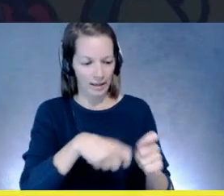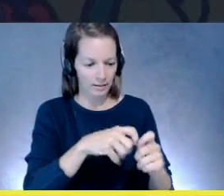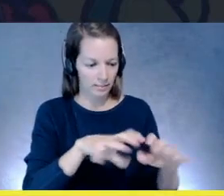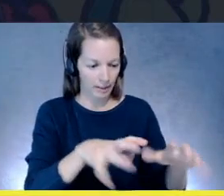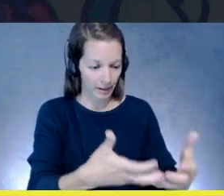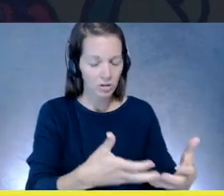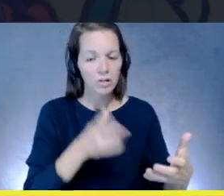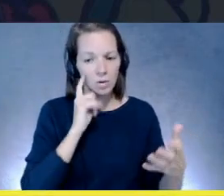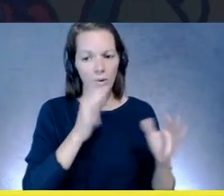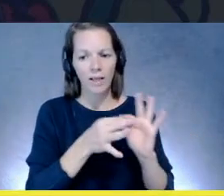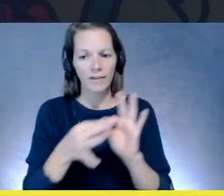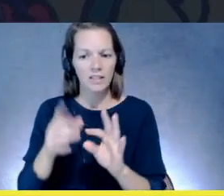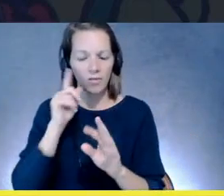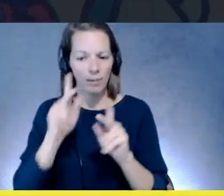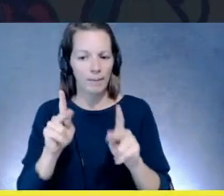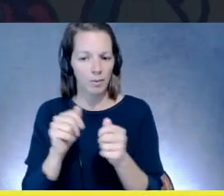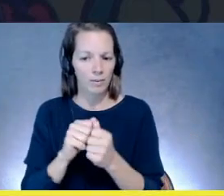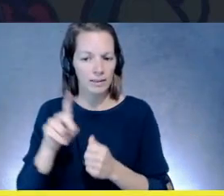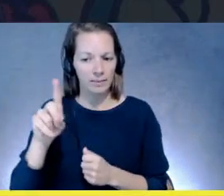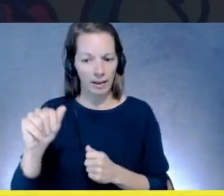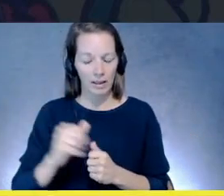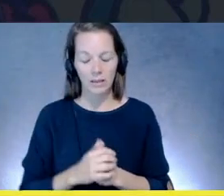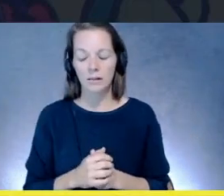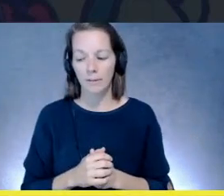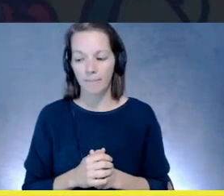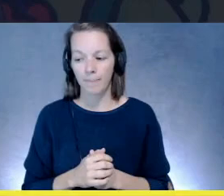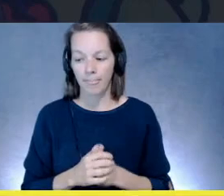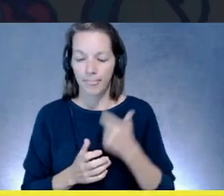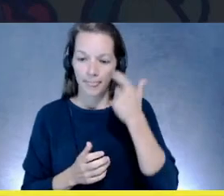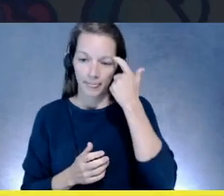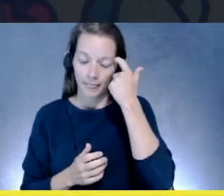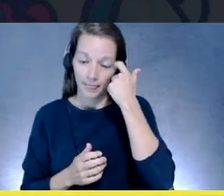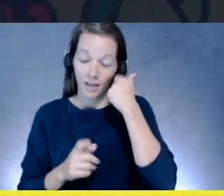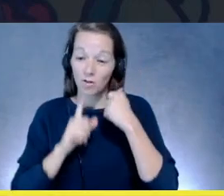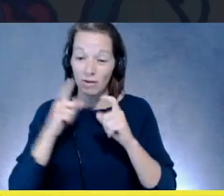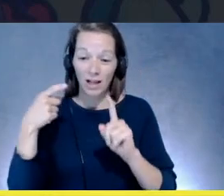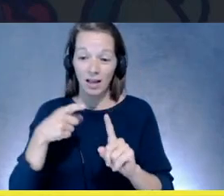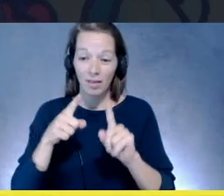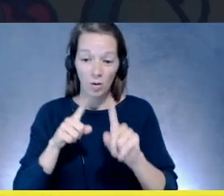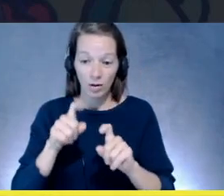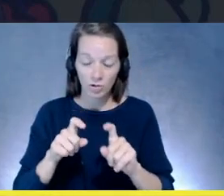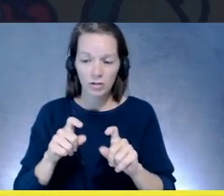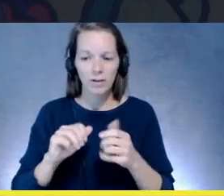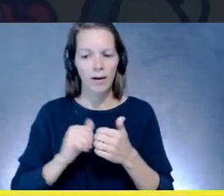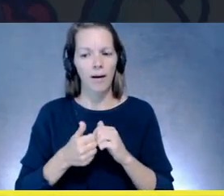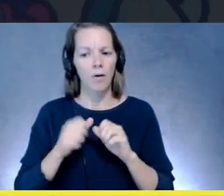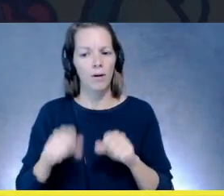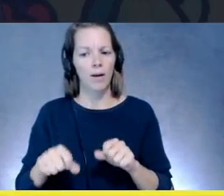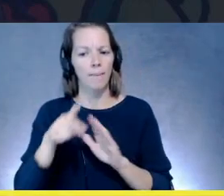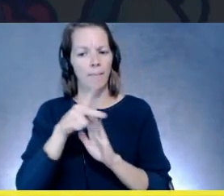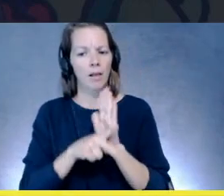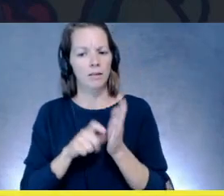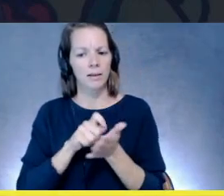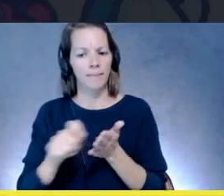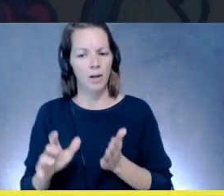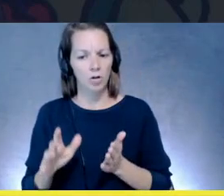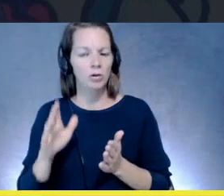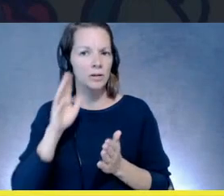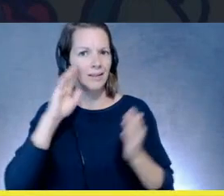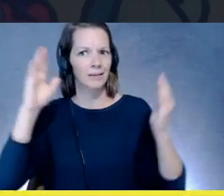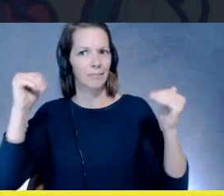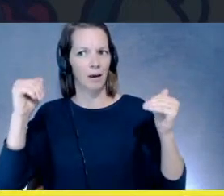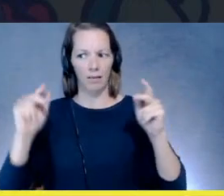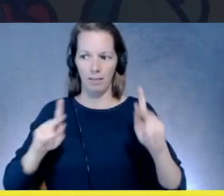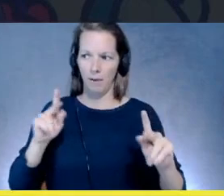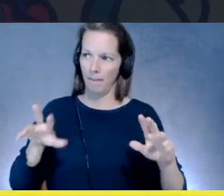to people with disabilities. Really, the question is, how can policymakers expect the public to